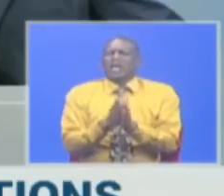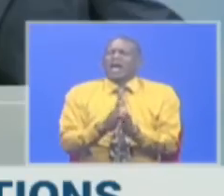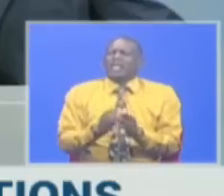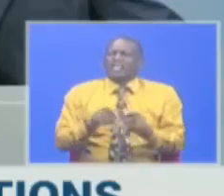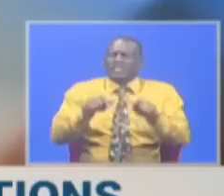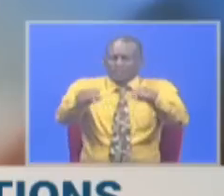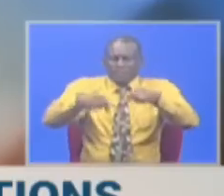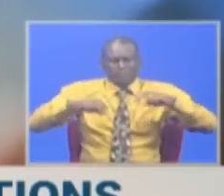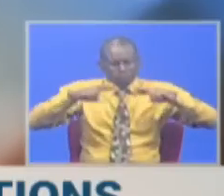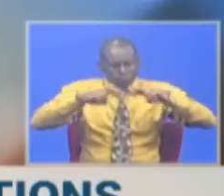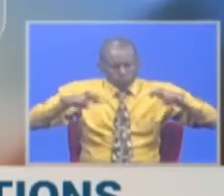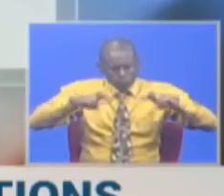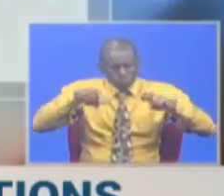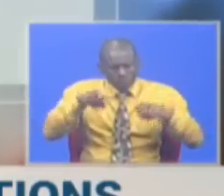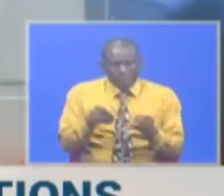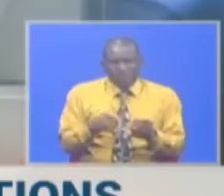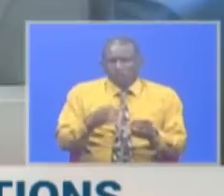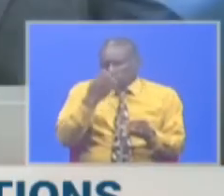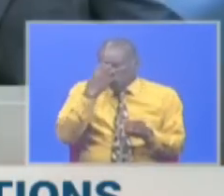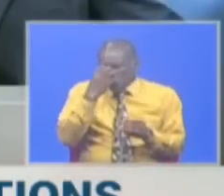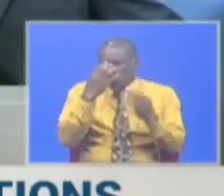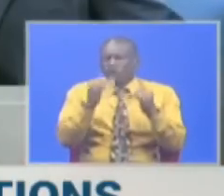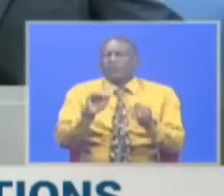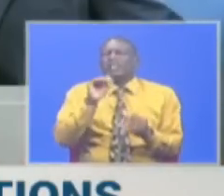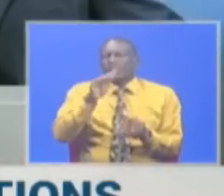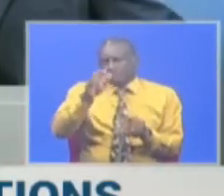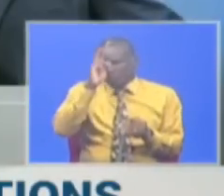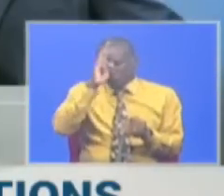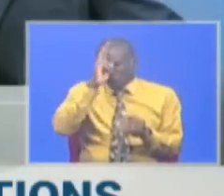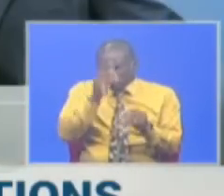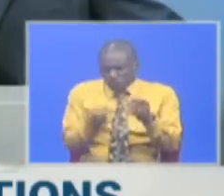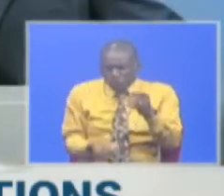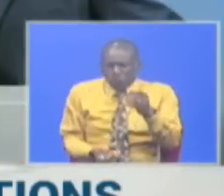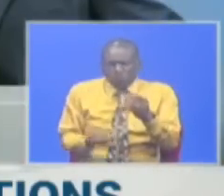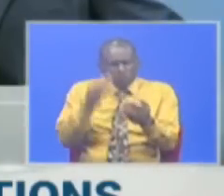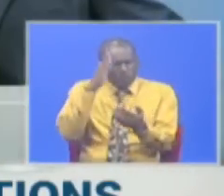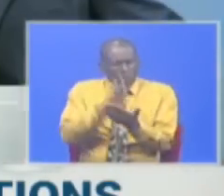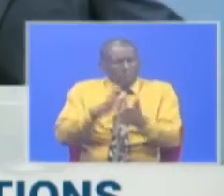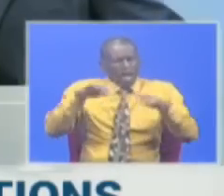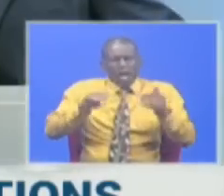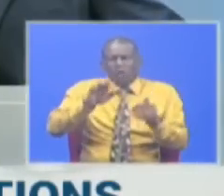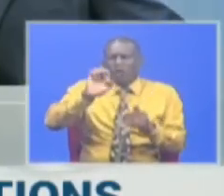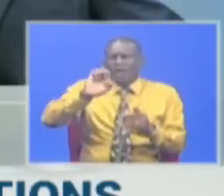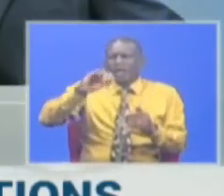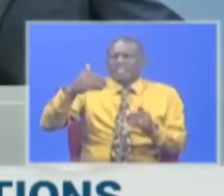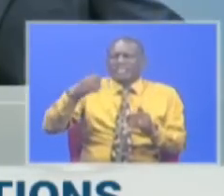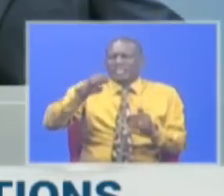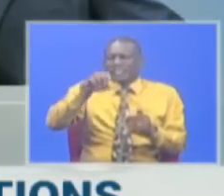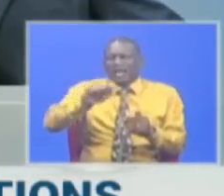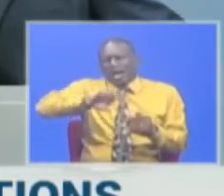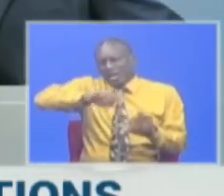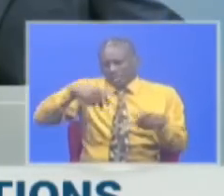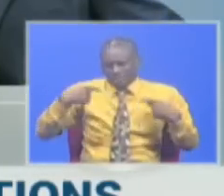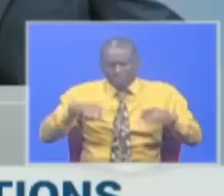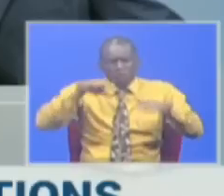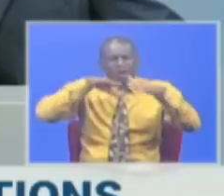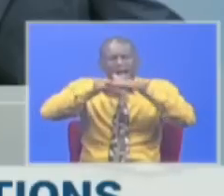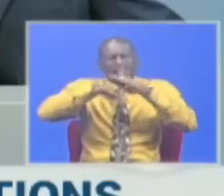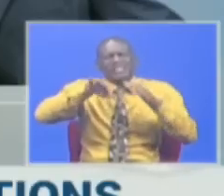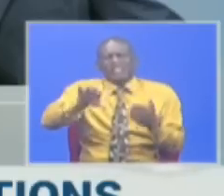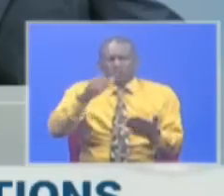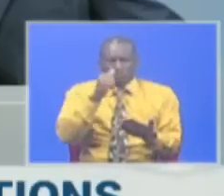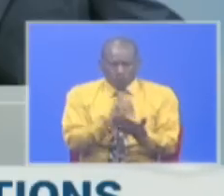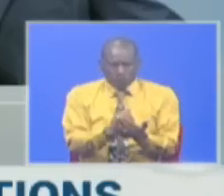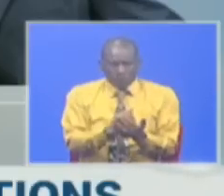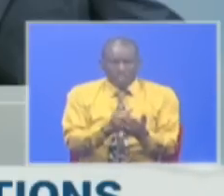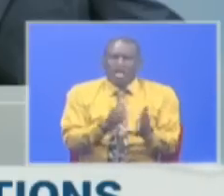investigation. Ruto is now calling on police to establish how Echesa and his accomplices accessed his offices and